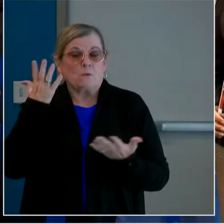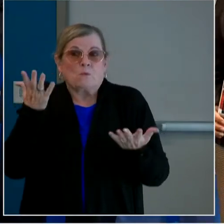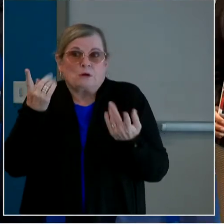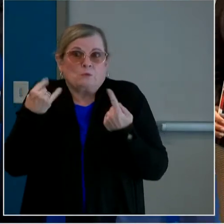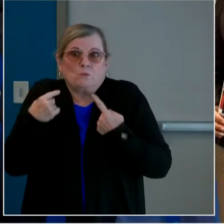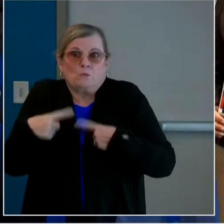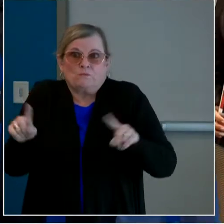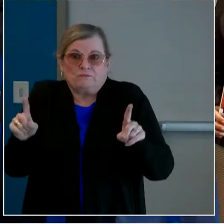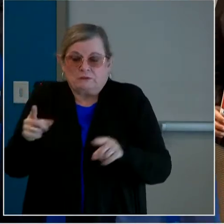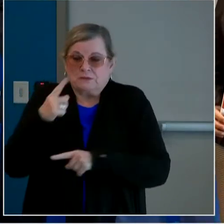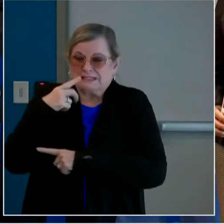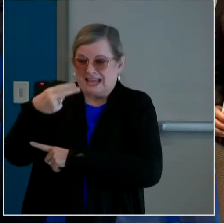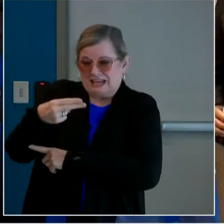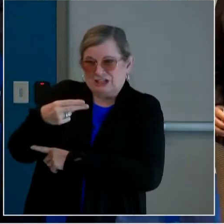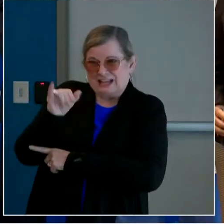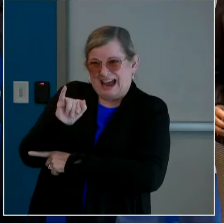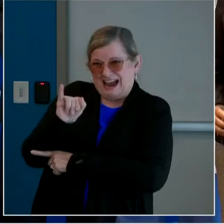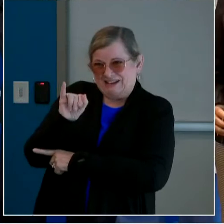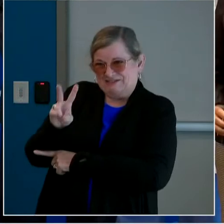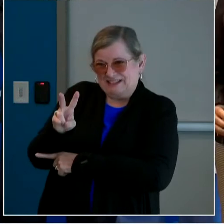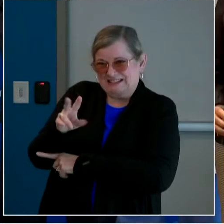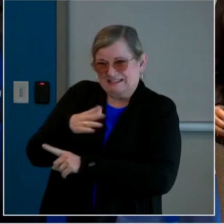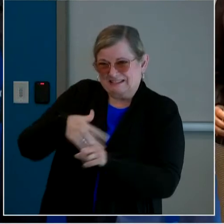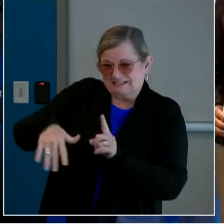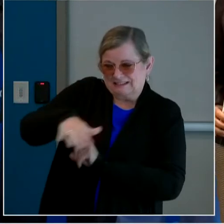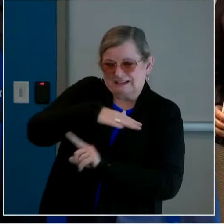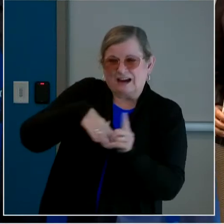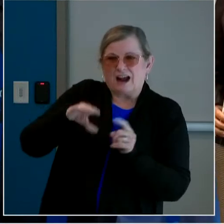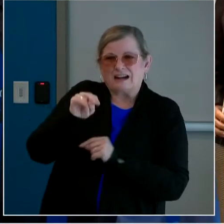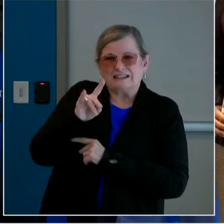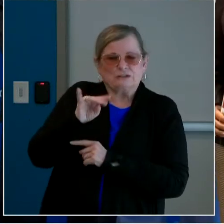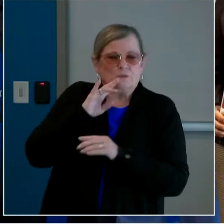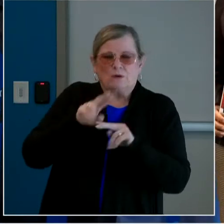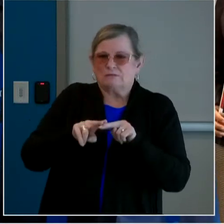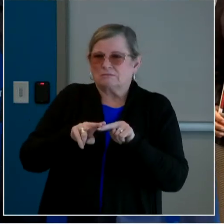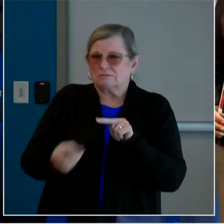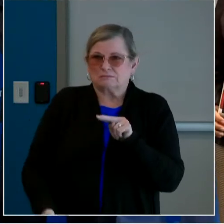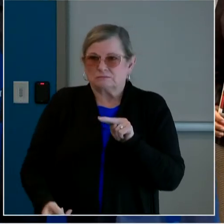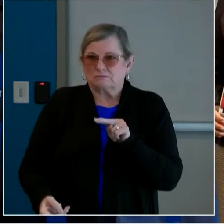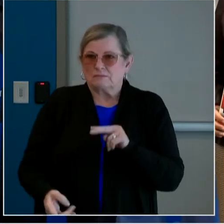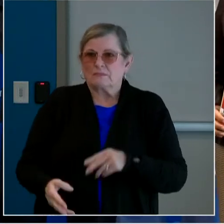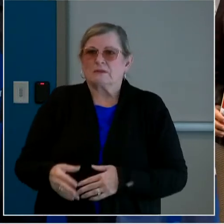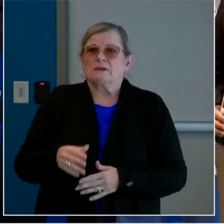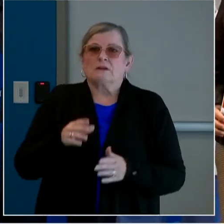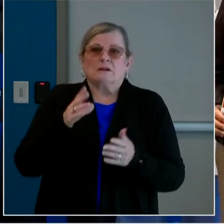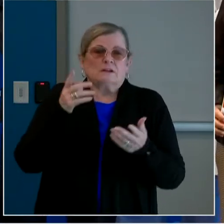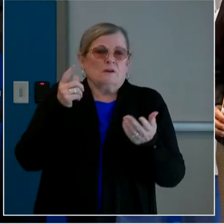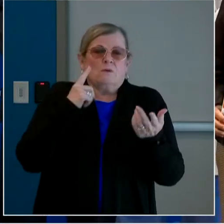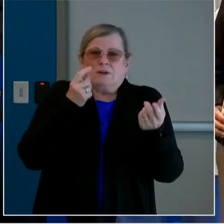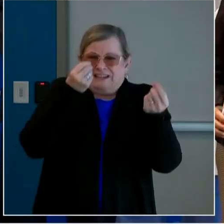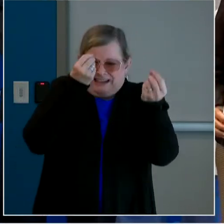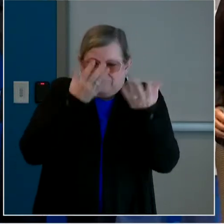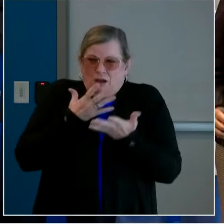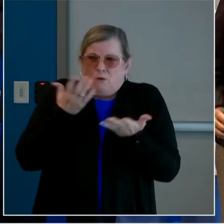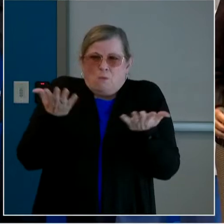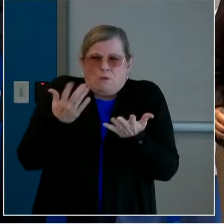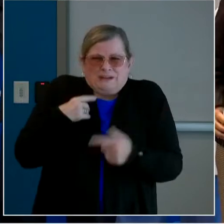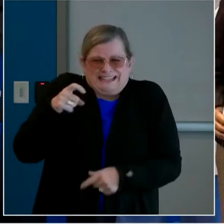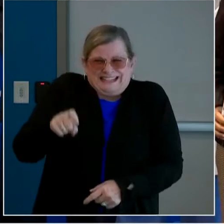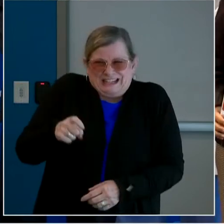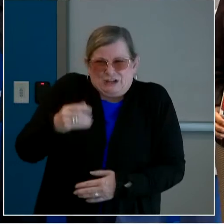tells us what we already know. The government shouldn't be in the business of blocking access to health